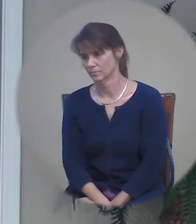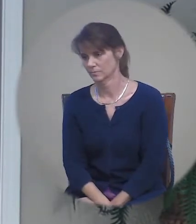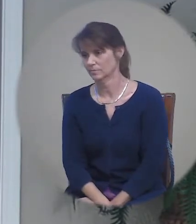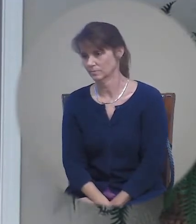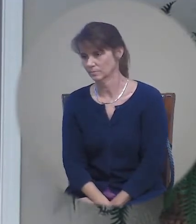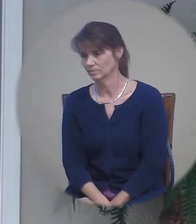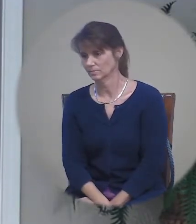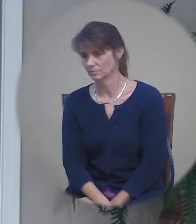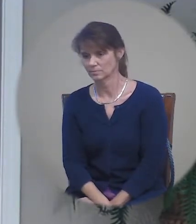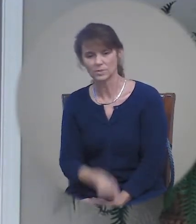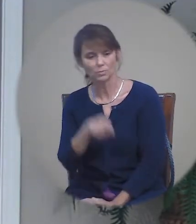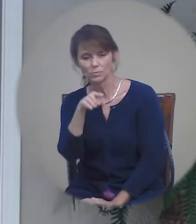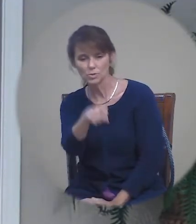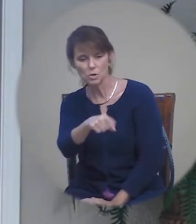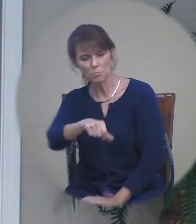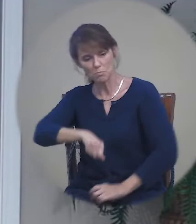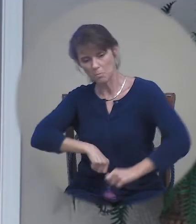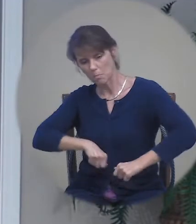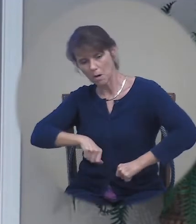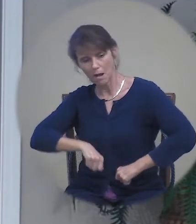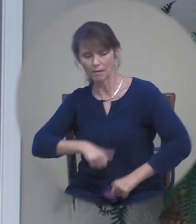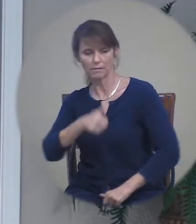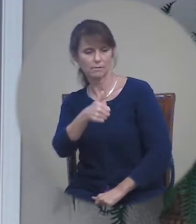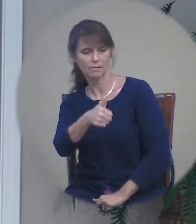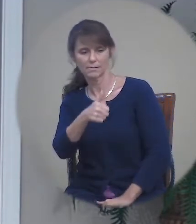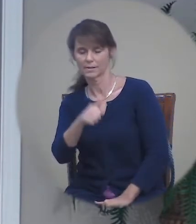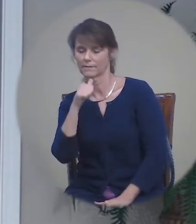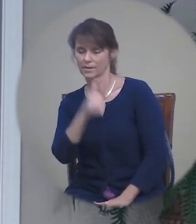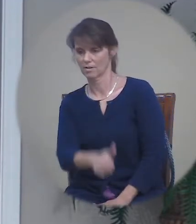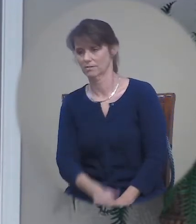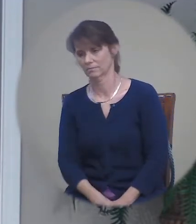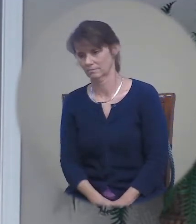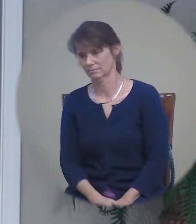So you can't brag. You can't boast in yourself.